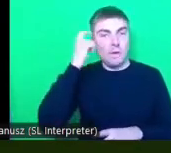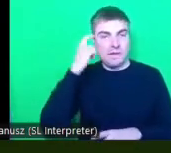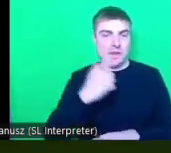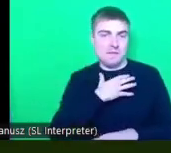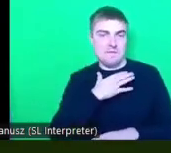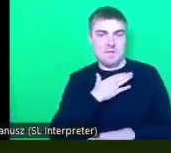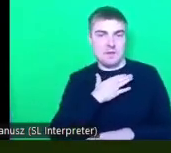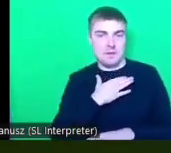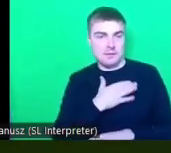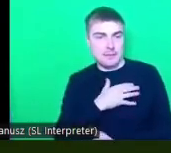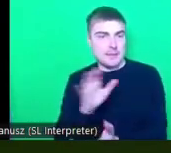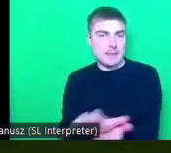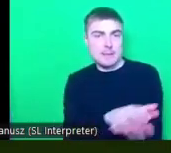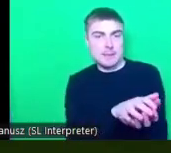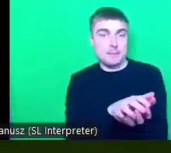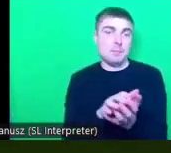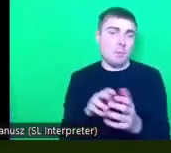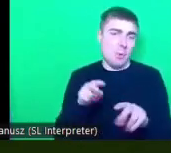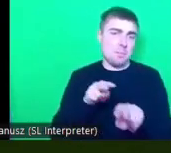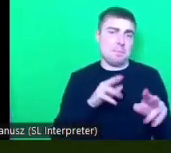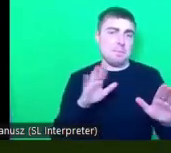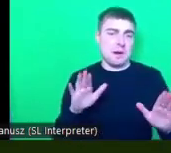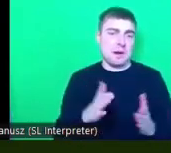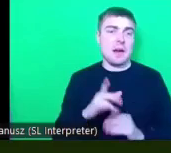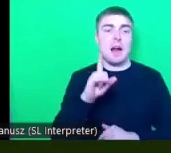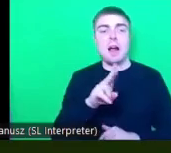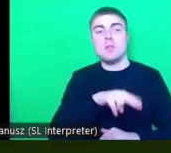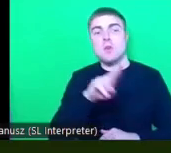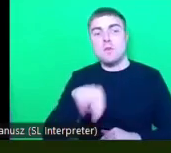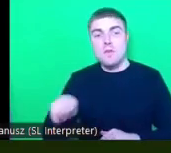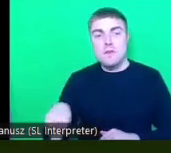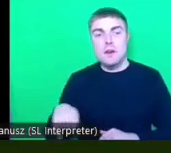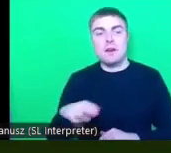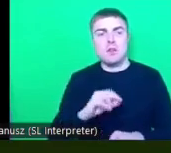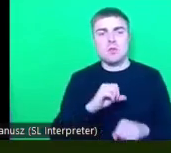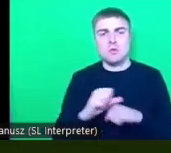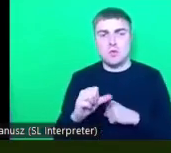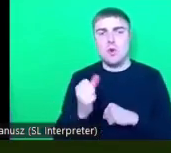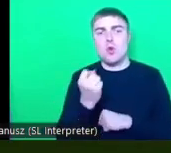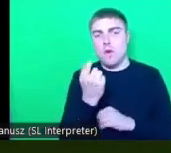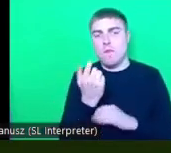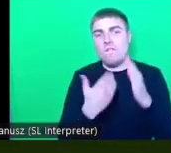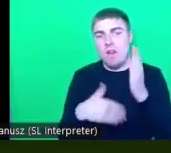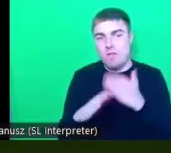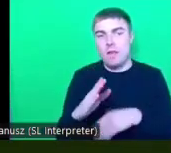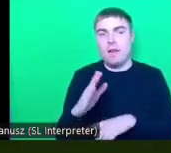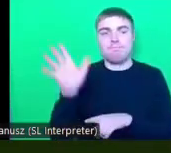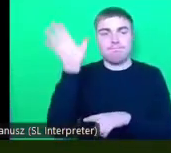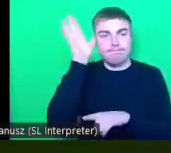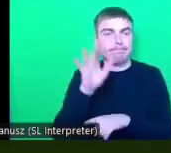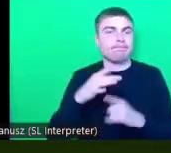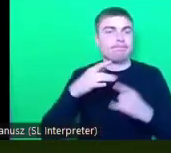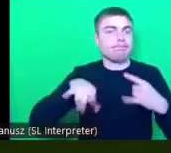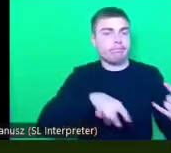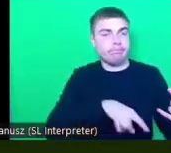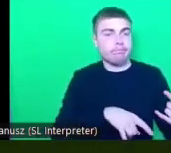sure, we need also moose densities. That is not included in this long-term studies, but of course here that is also something